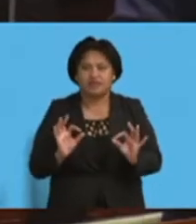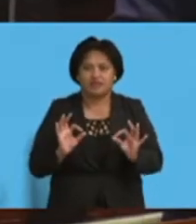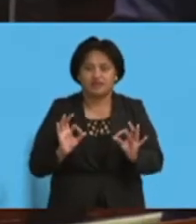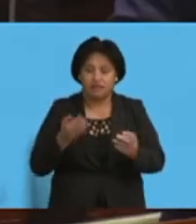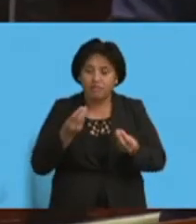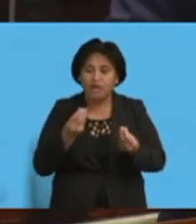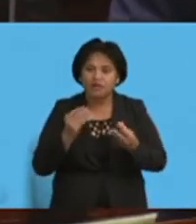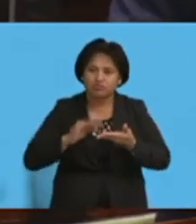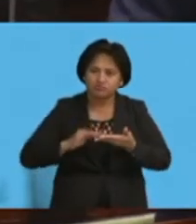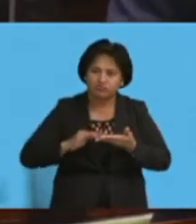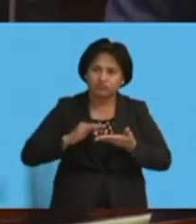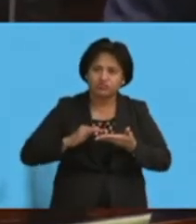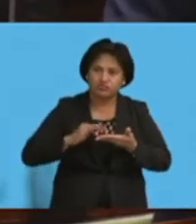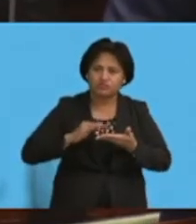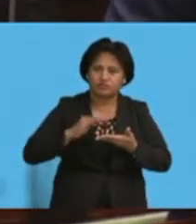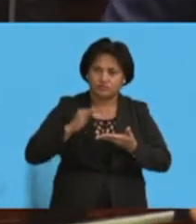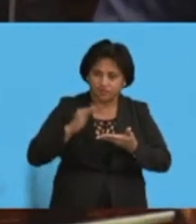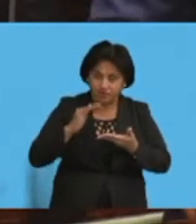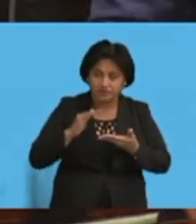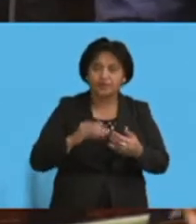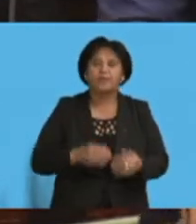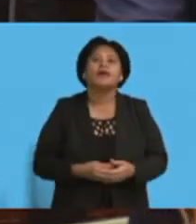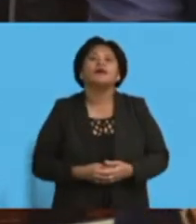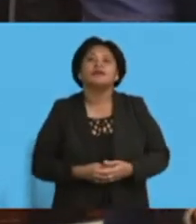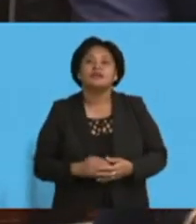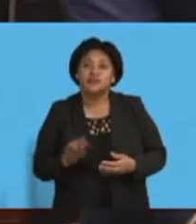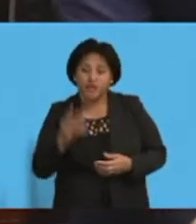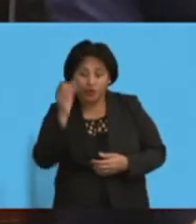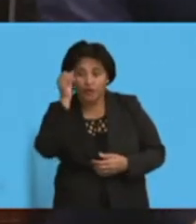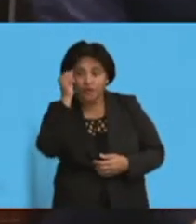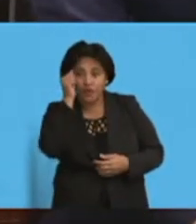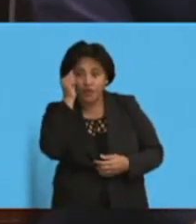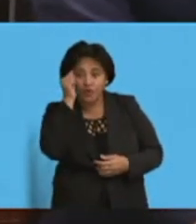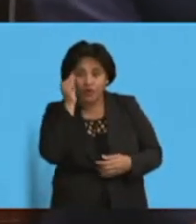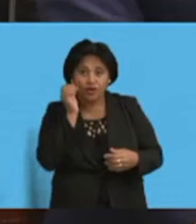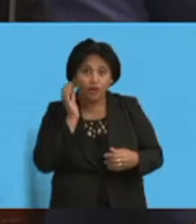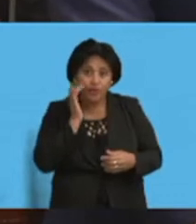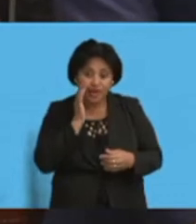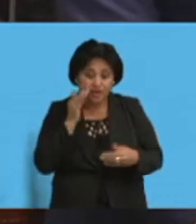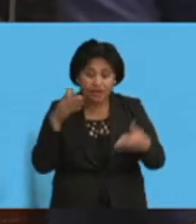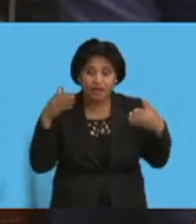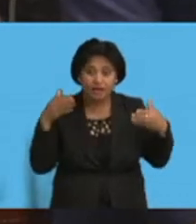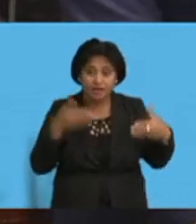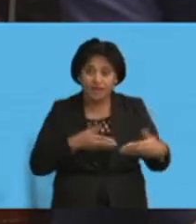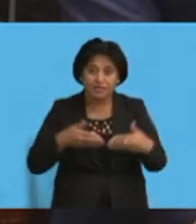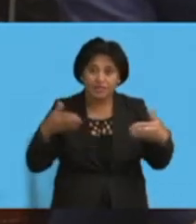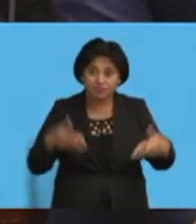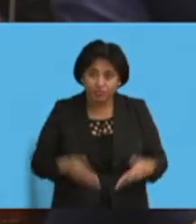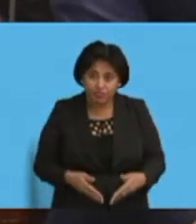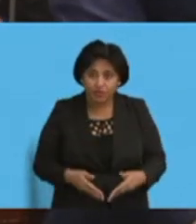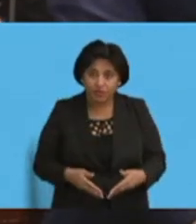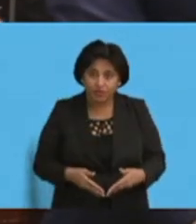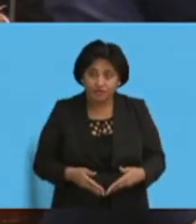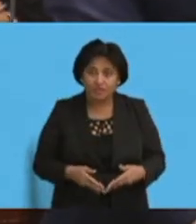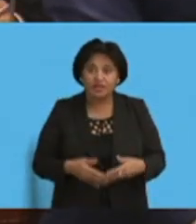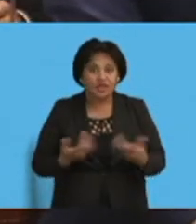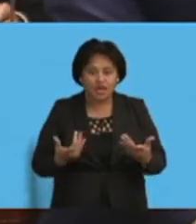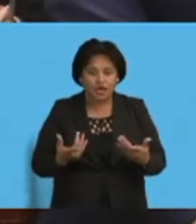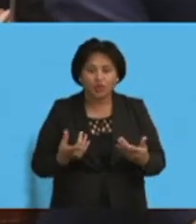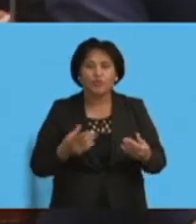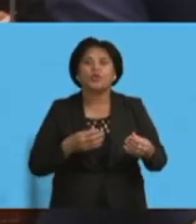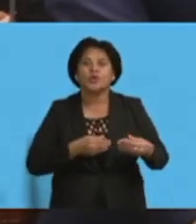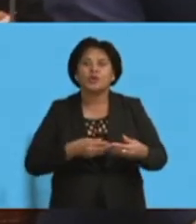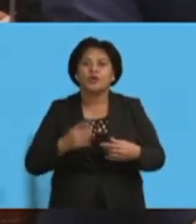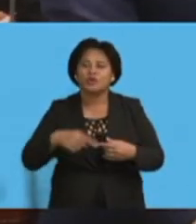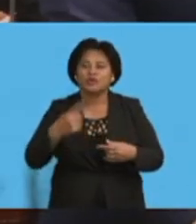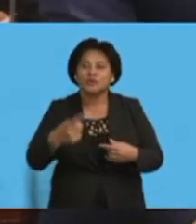know the work doesn't stop with the birth of a child. All mothers, and perhaps to a lesser extent, fathers, know this very well. The lead up to a birth